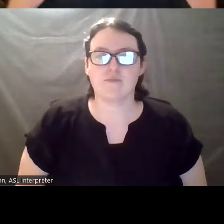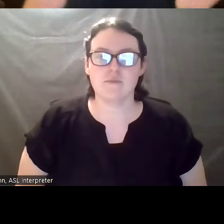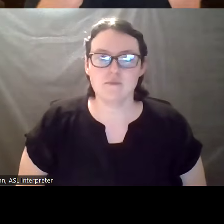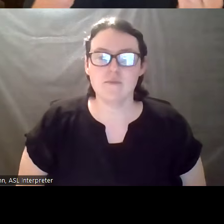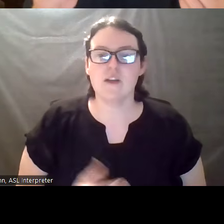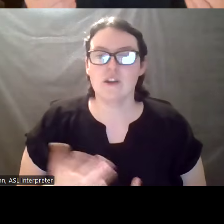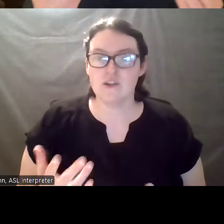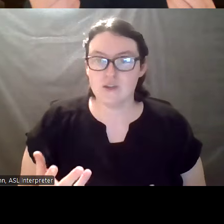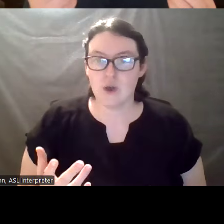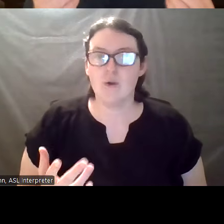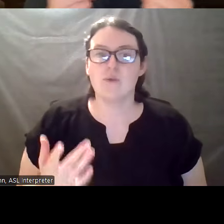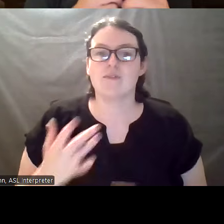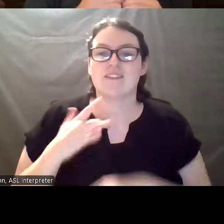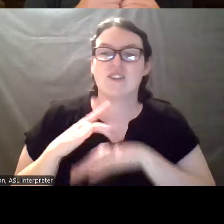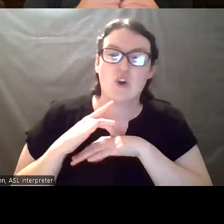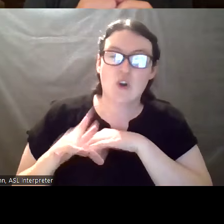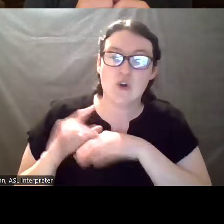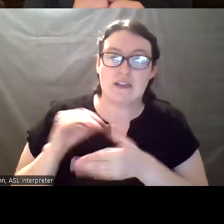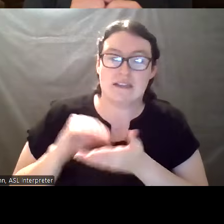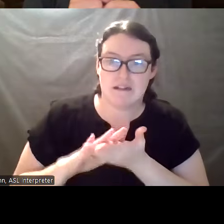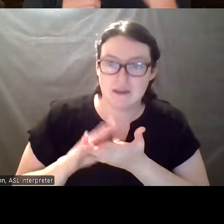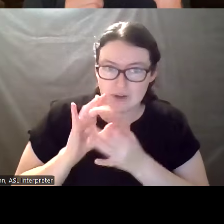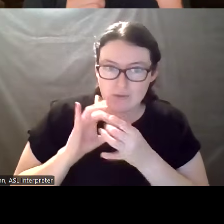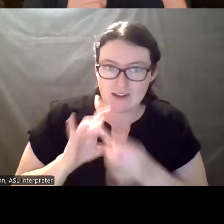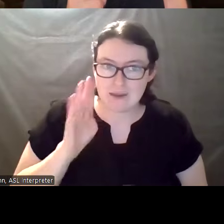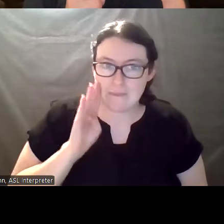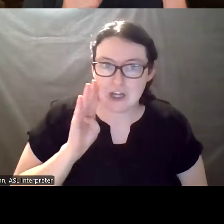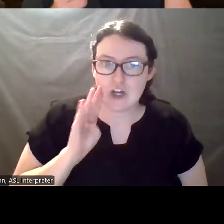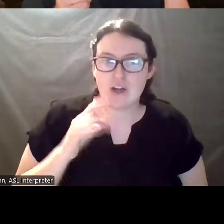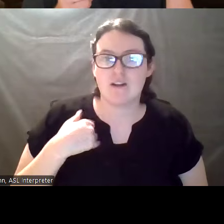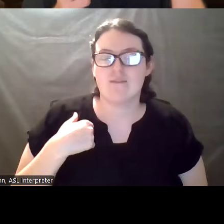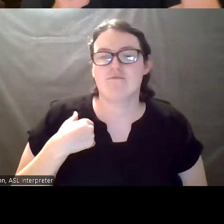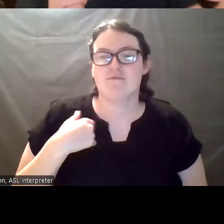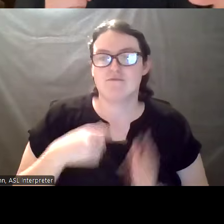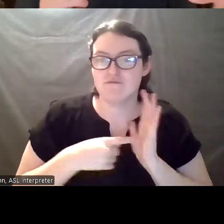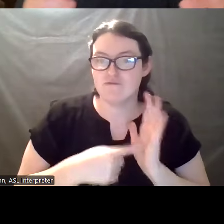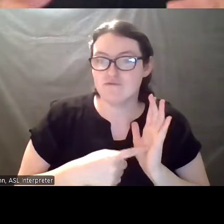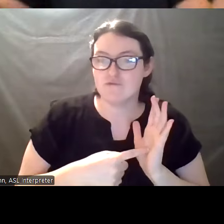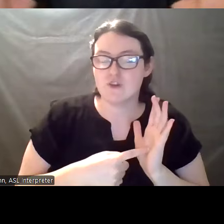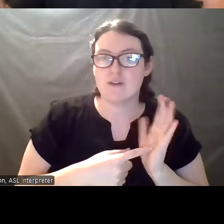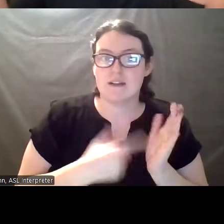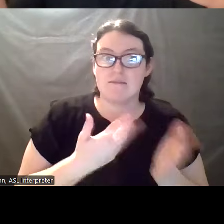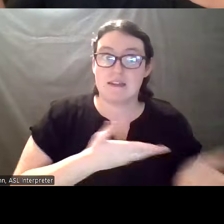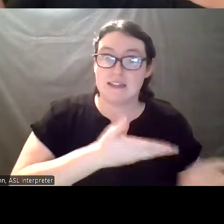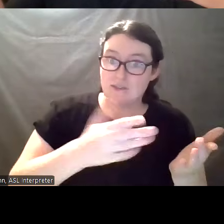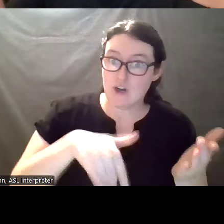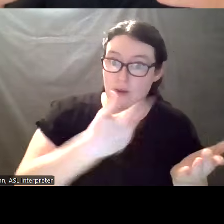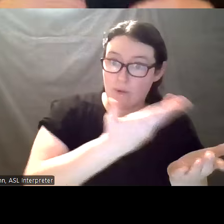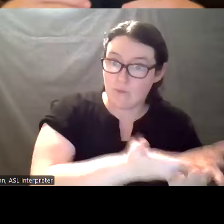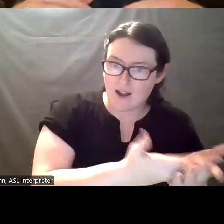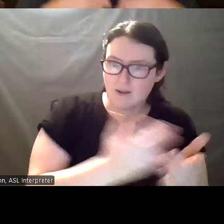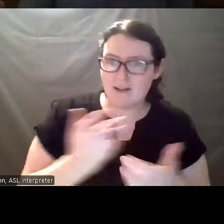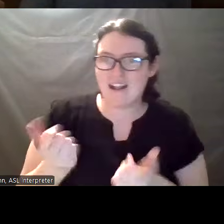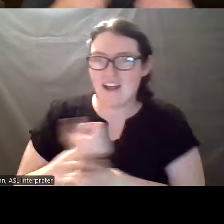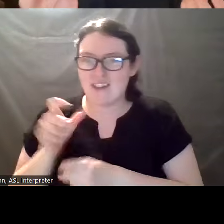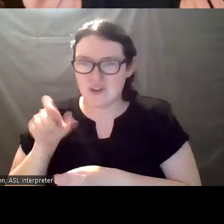So this early document about beer, it's not only showing us, it's showing us both the delivery of beer, but also all the ingredients that were used to